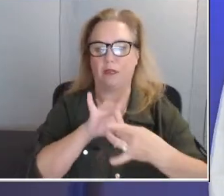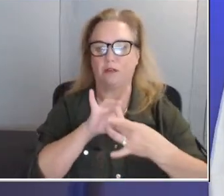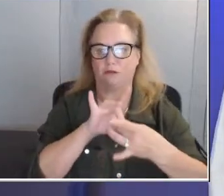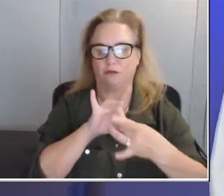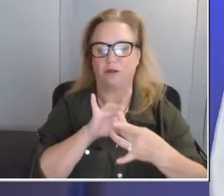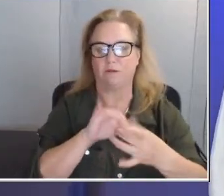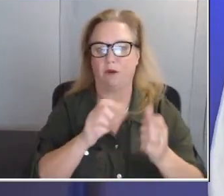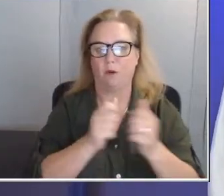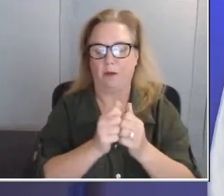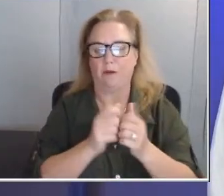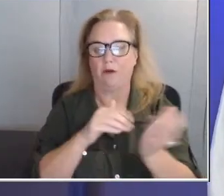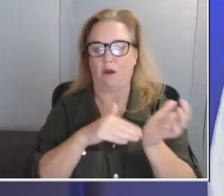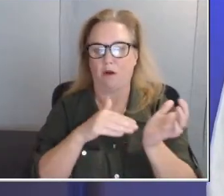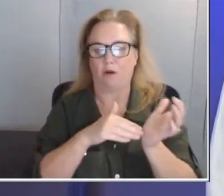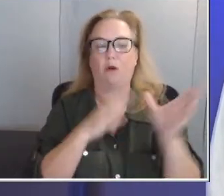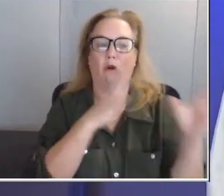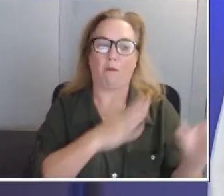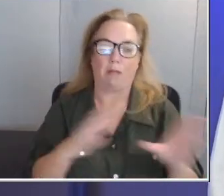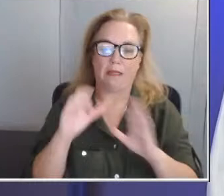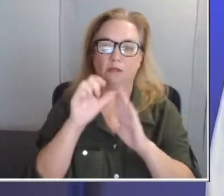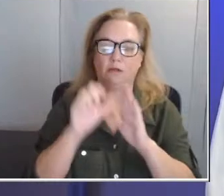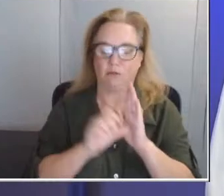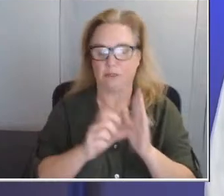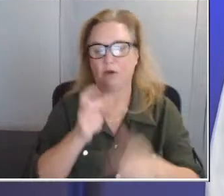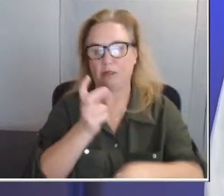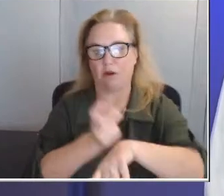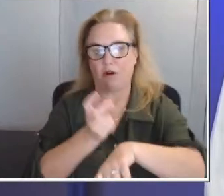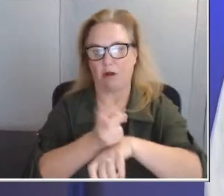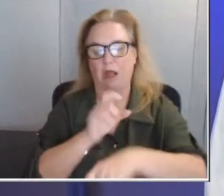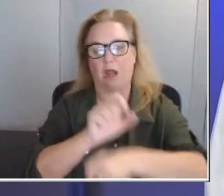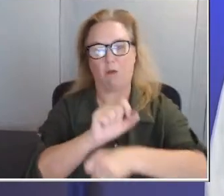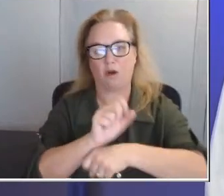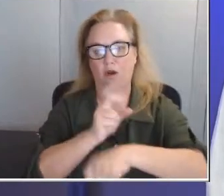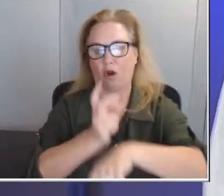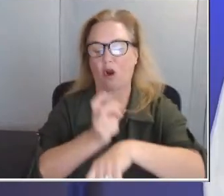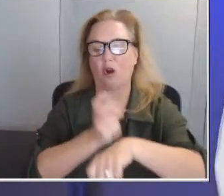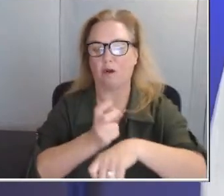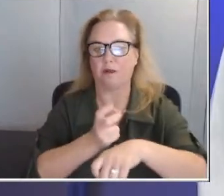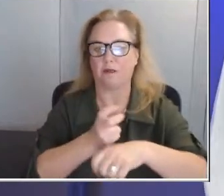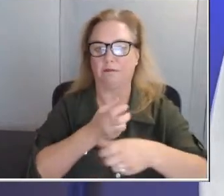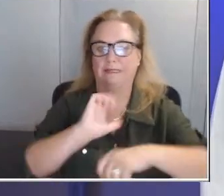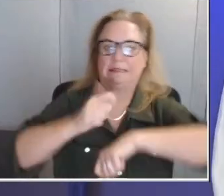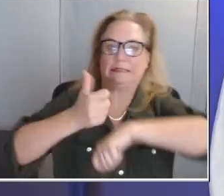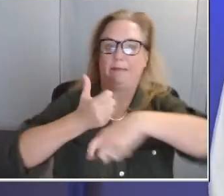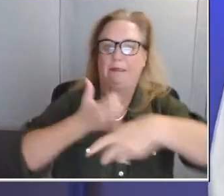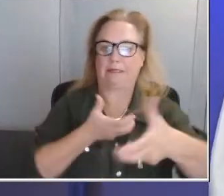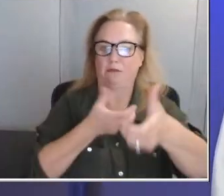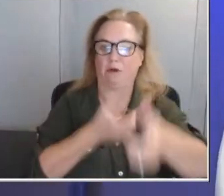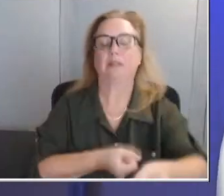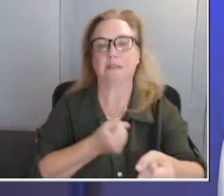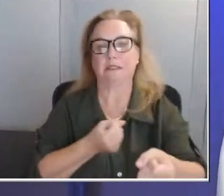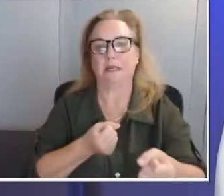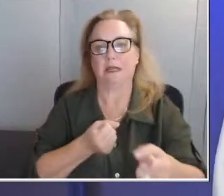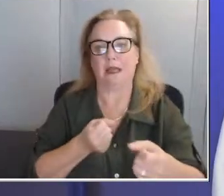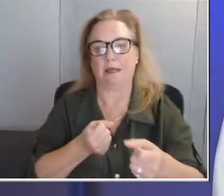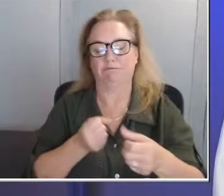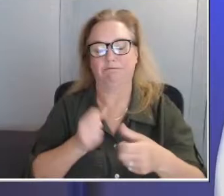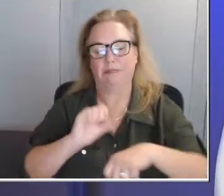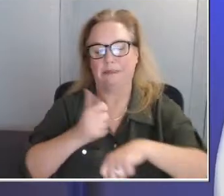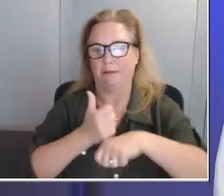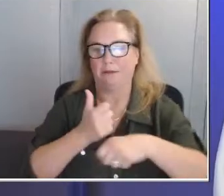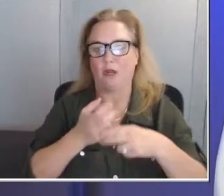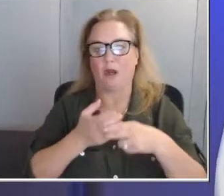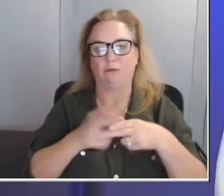planned surgery. So it is hard, and I work really hard to gain that trust and build a quick relationship with the patients right